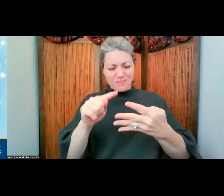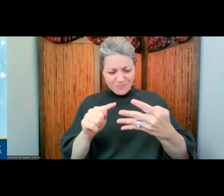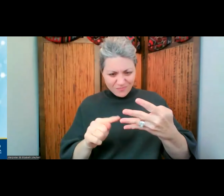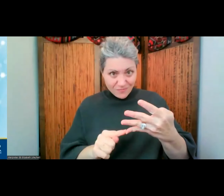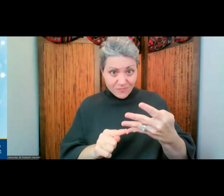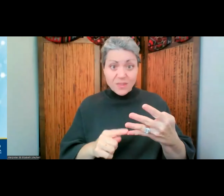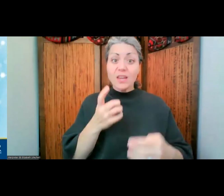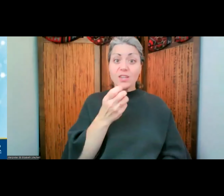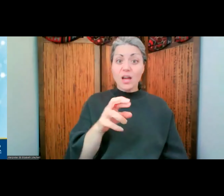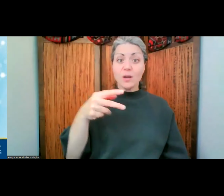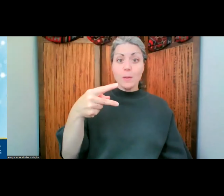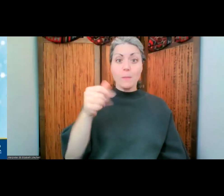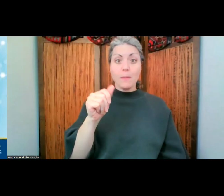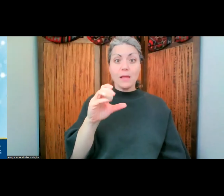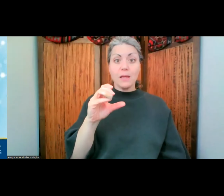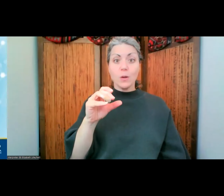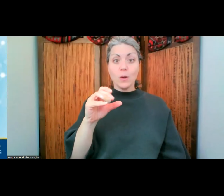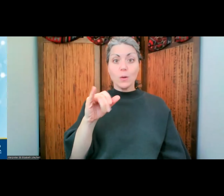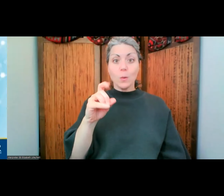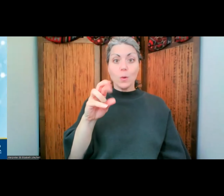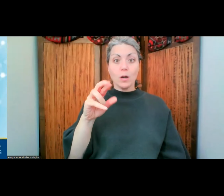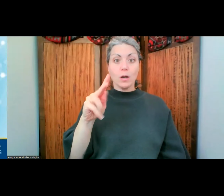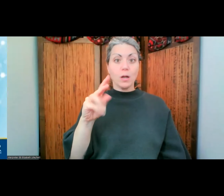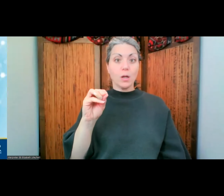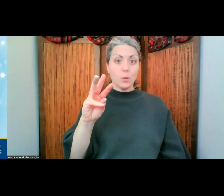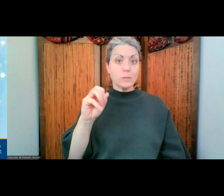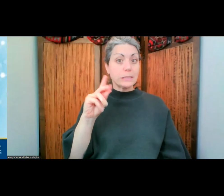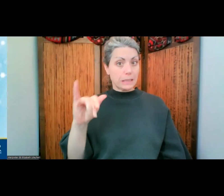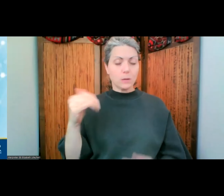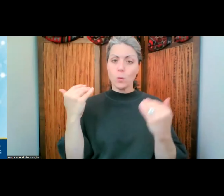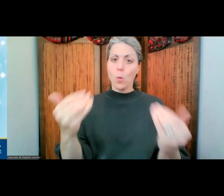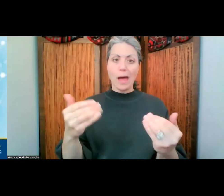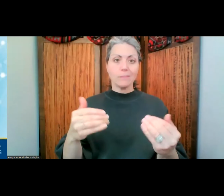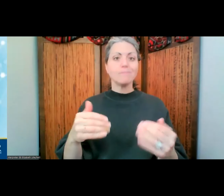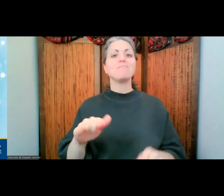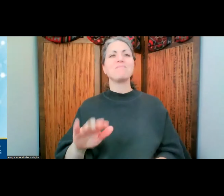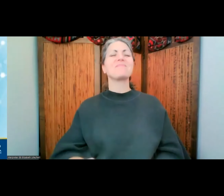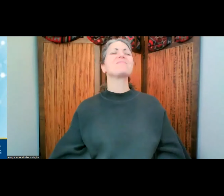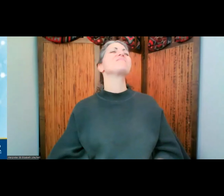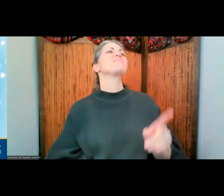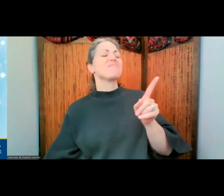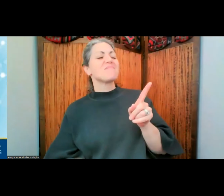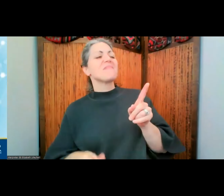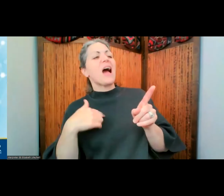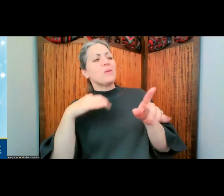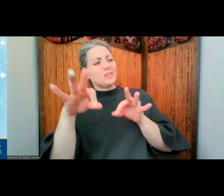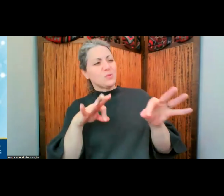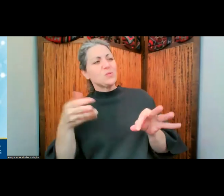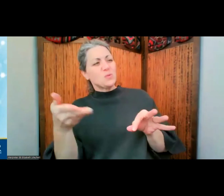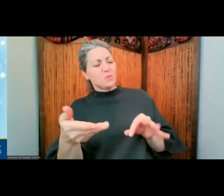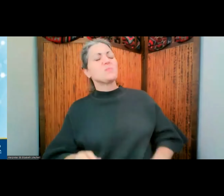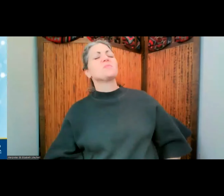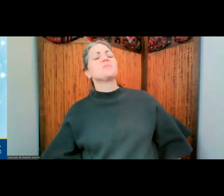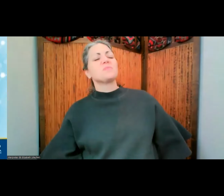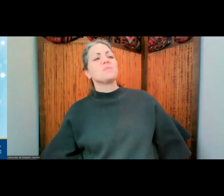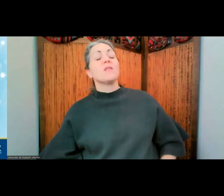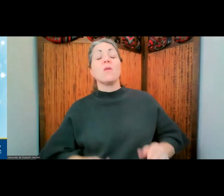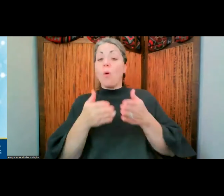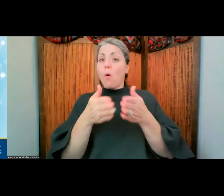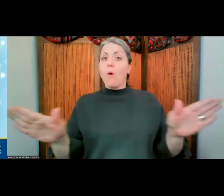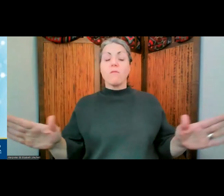start to share your slides, I will introduce you. Dr. Paciorkowski's overall career goal is to help improve the care